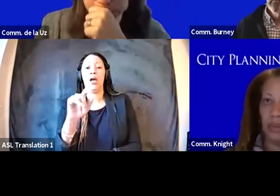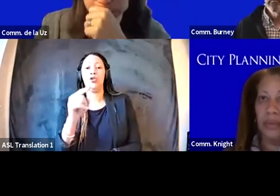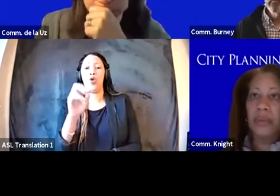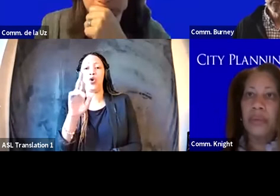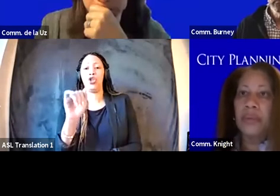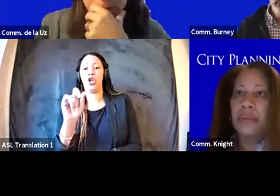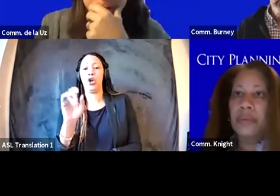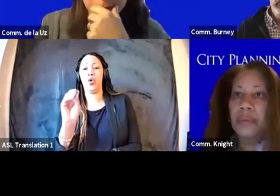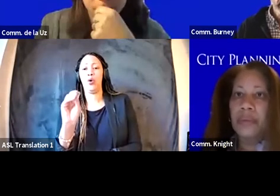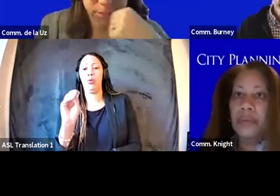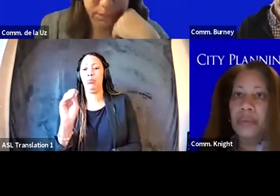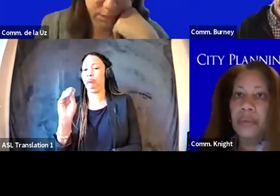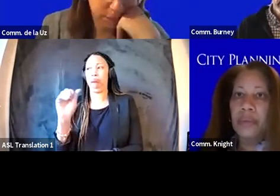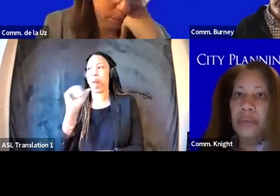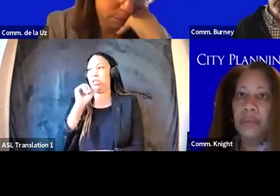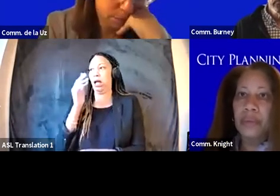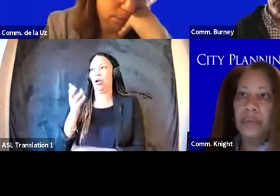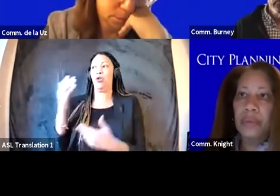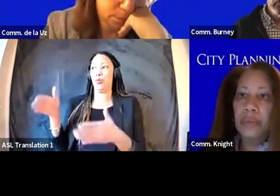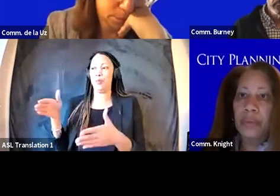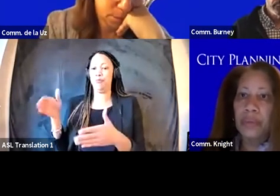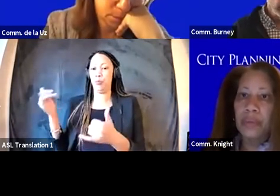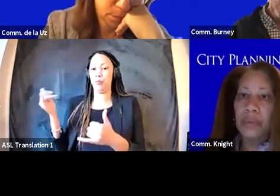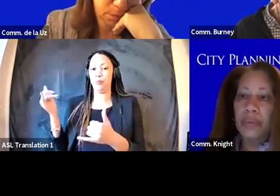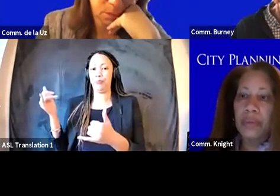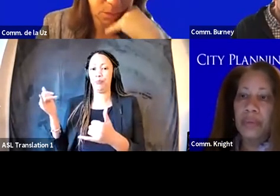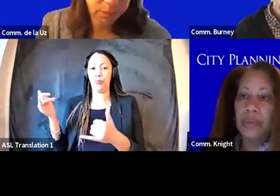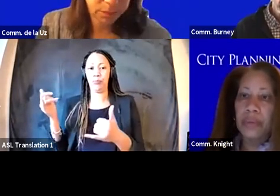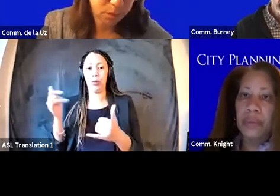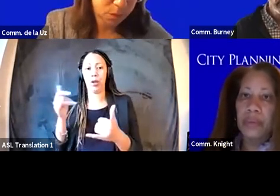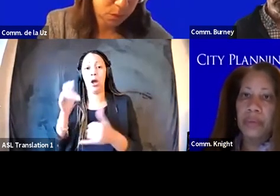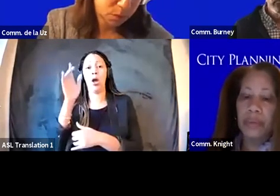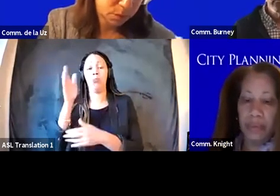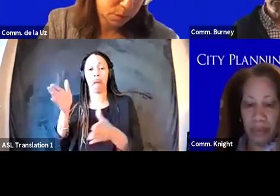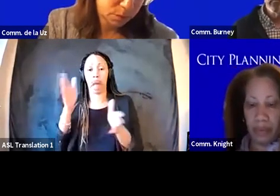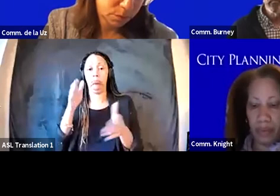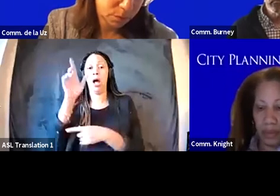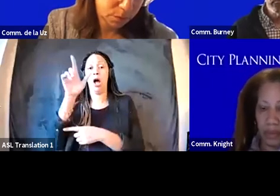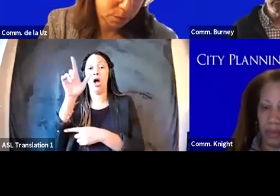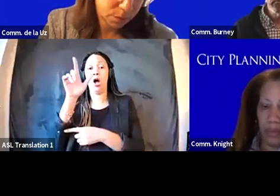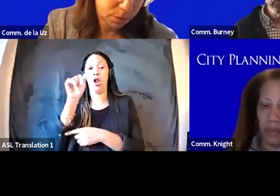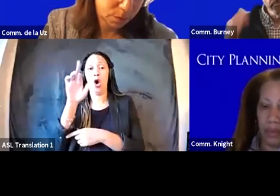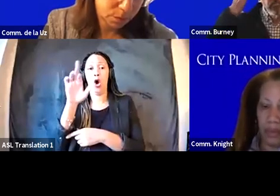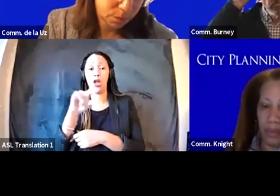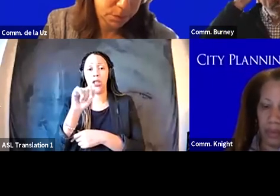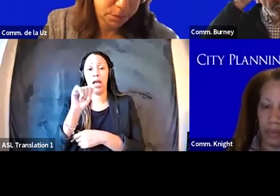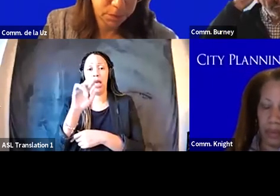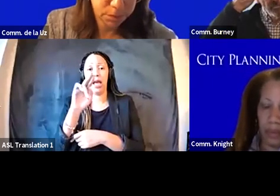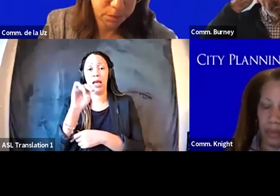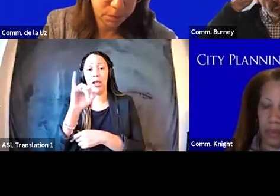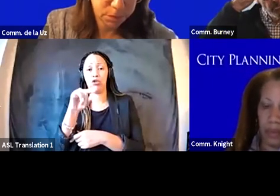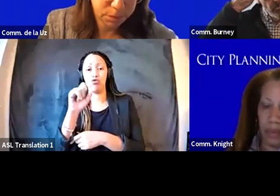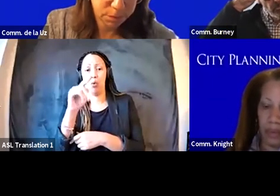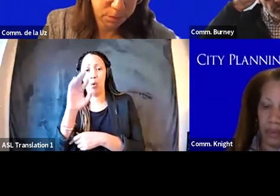Ms. Giorgio doesn't appear to be in the room this moment. Okay. Lars Angstro.